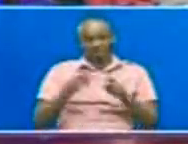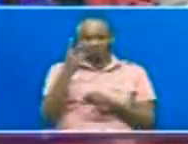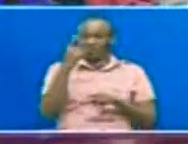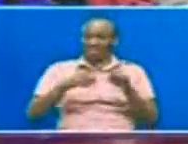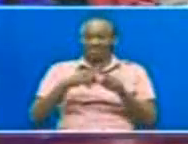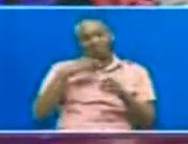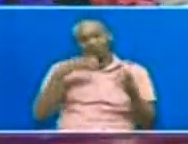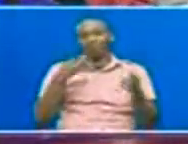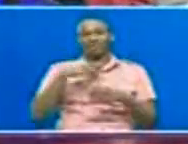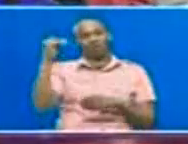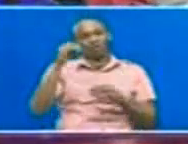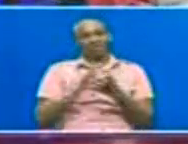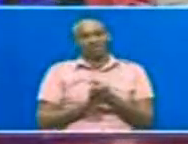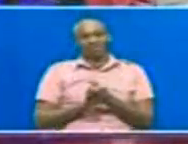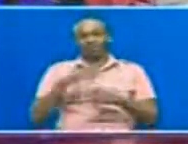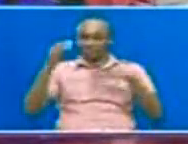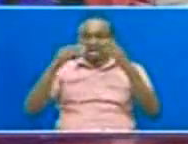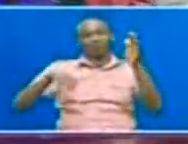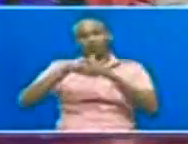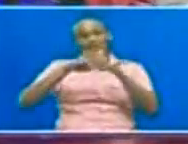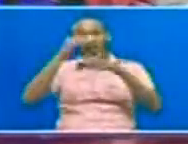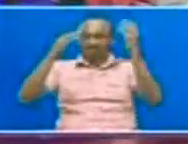2 years before I go to play football in heaven.